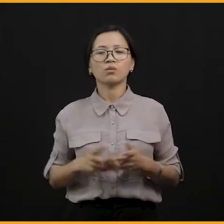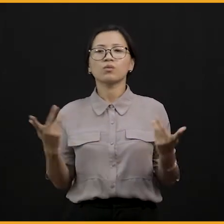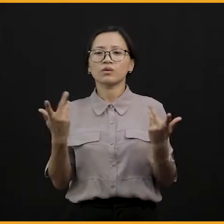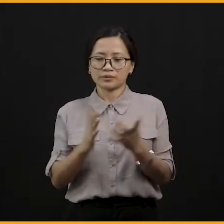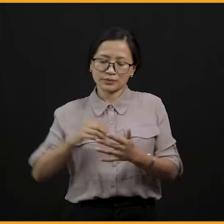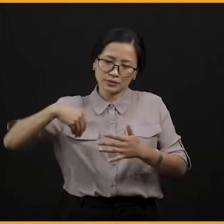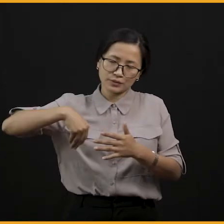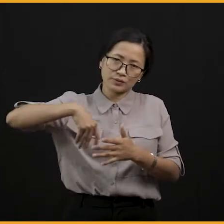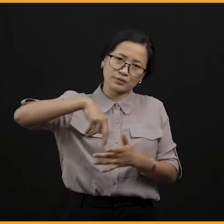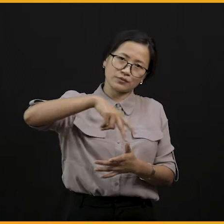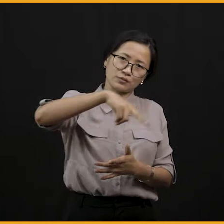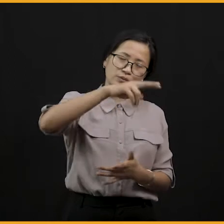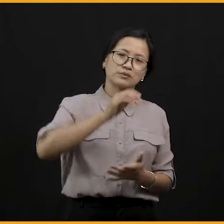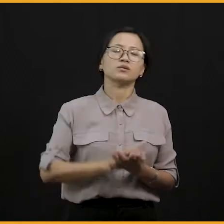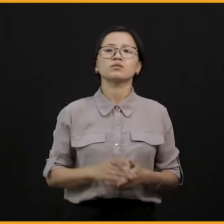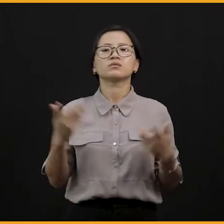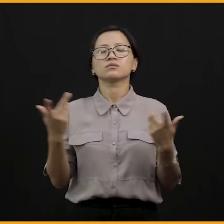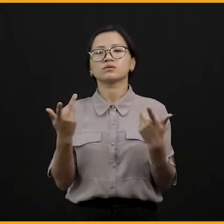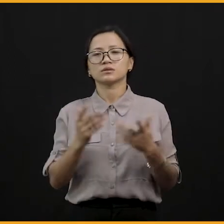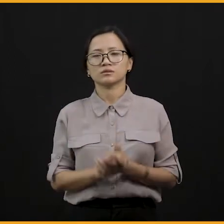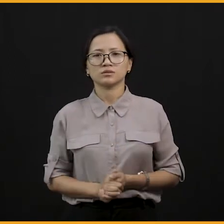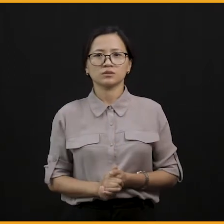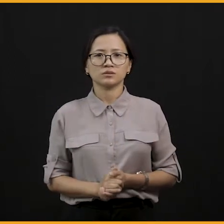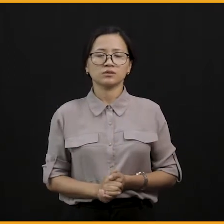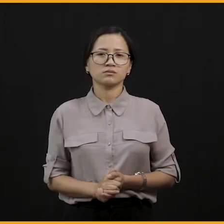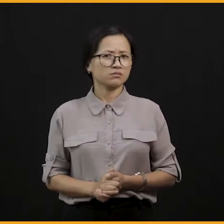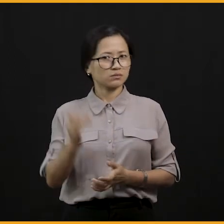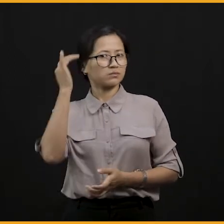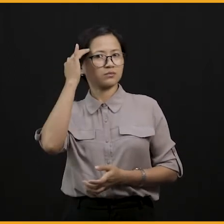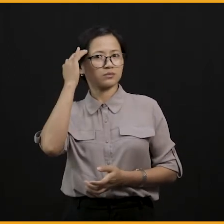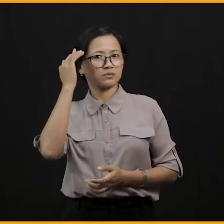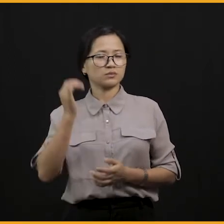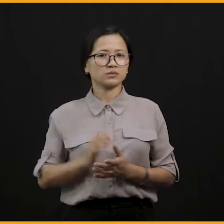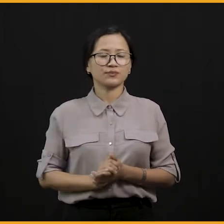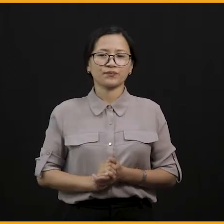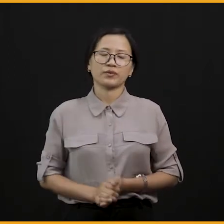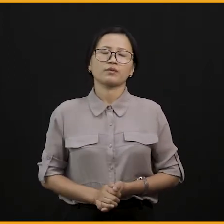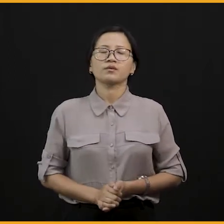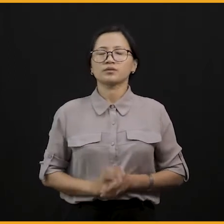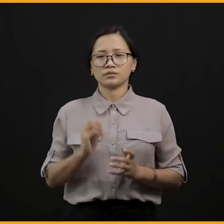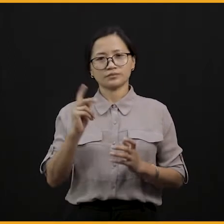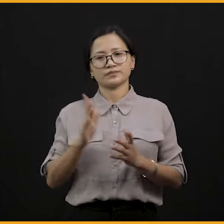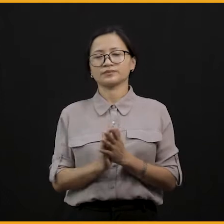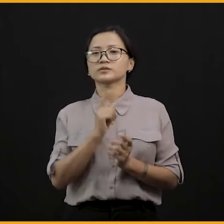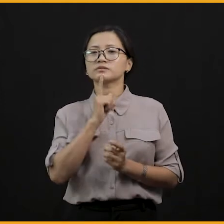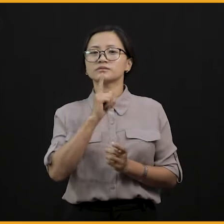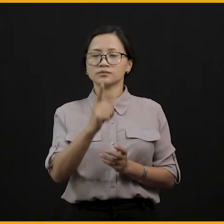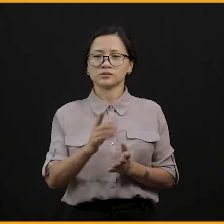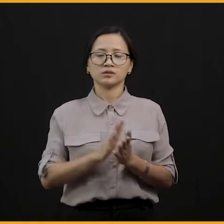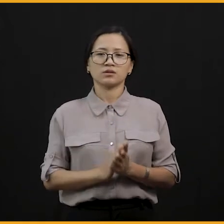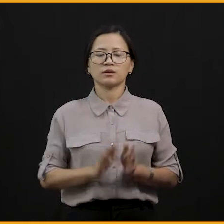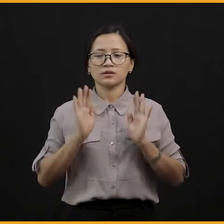a walk, what happens? Do you know, students? I'll tell you. Okay? So